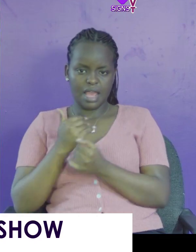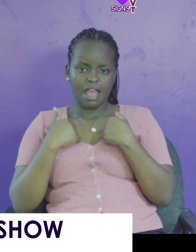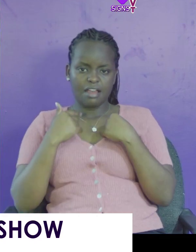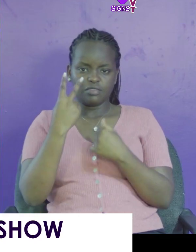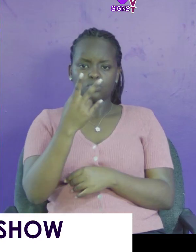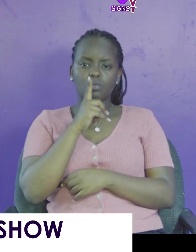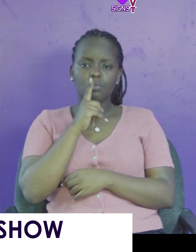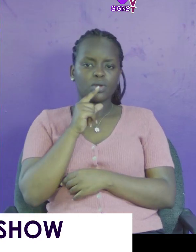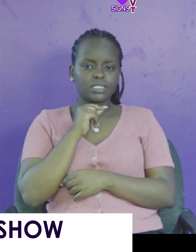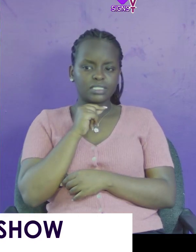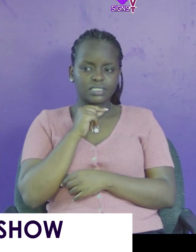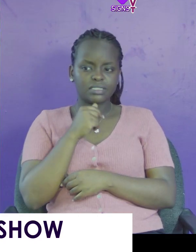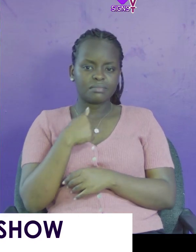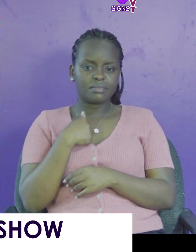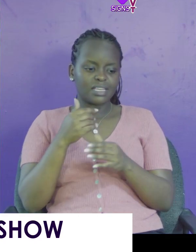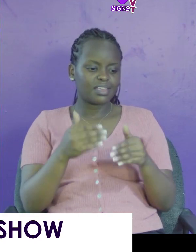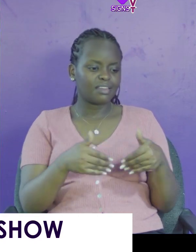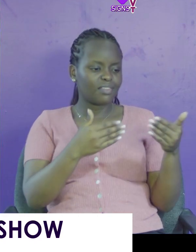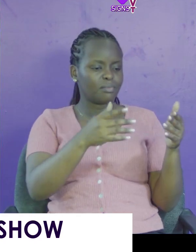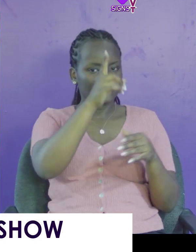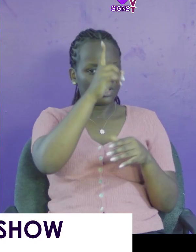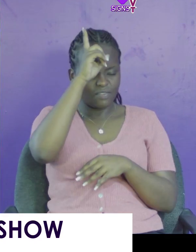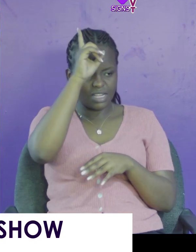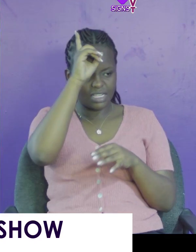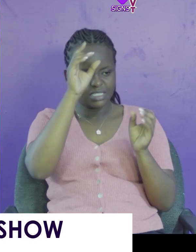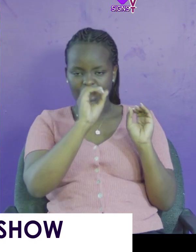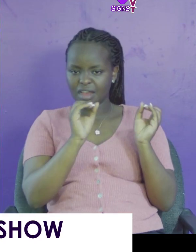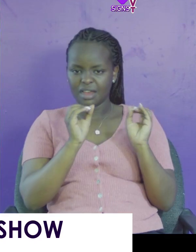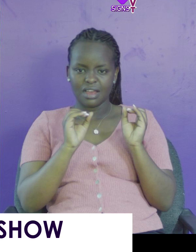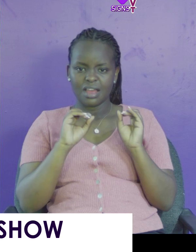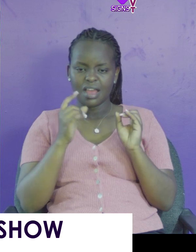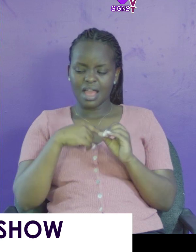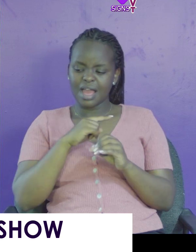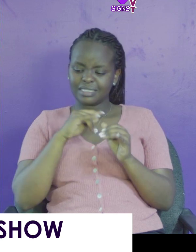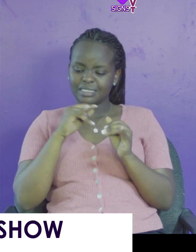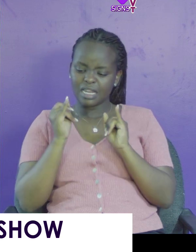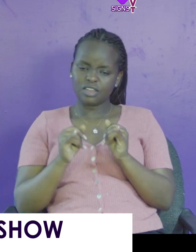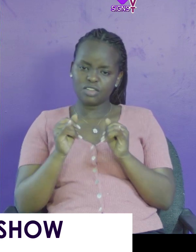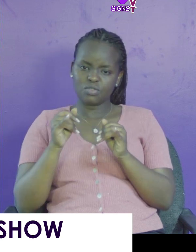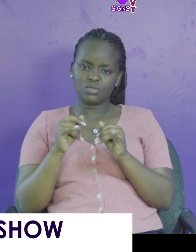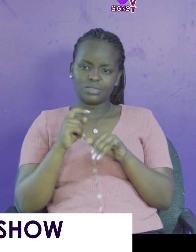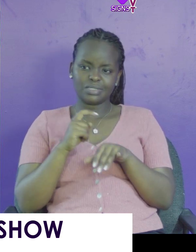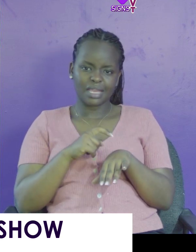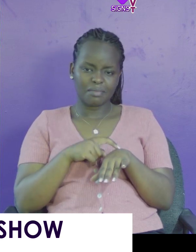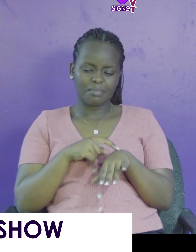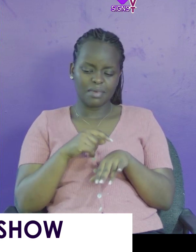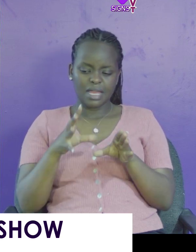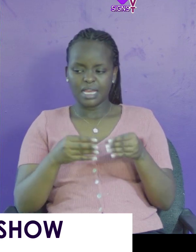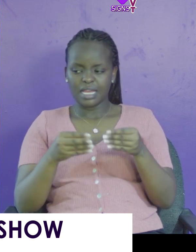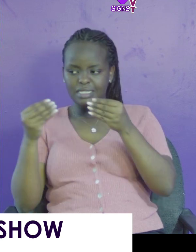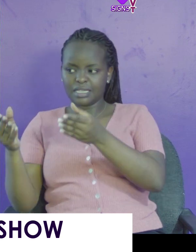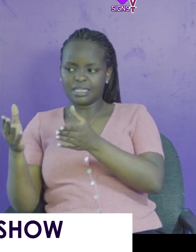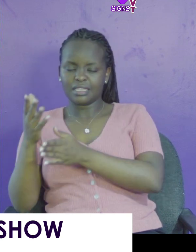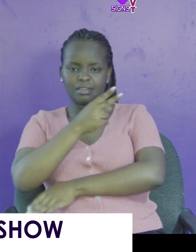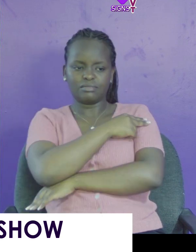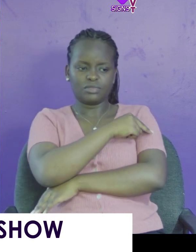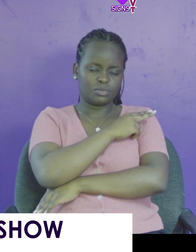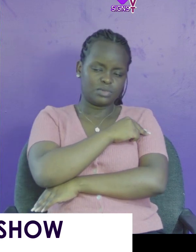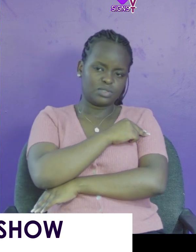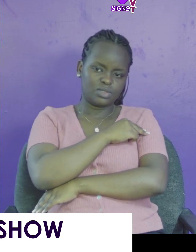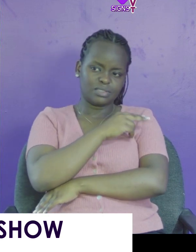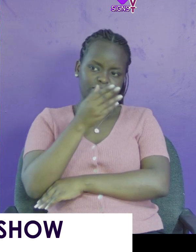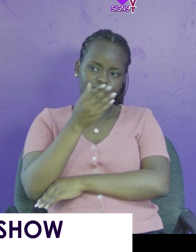boys. Okay. I did not get them to the village to do that because we are in the civilization. I took them to the hospital and they were circumcised and they're there. Okay.